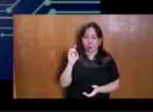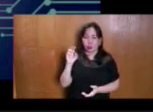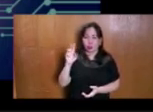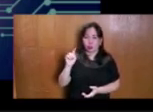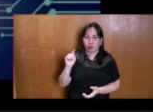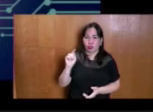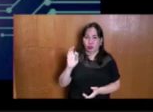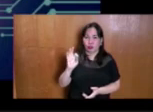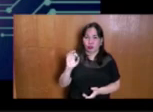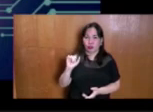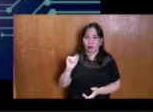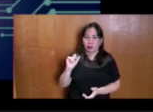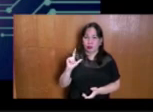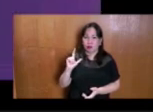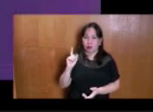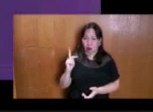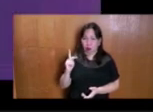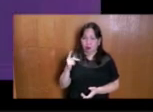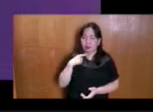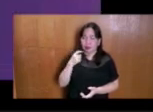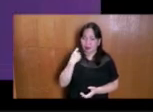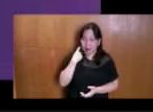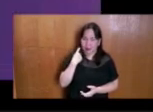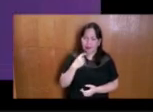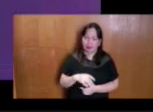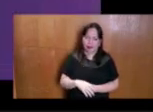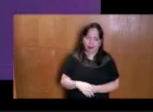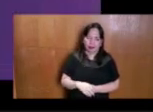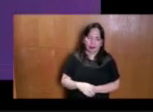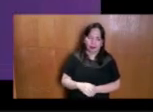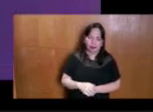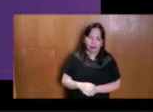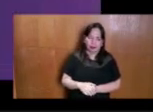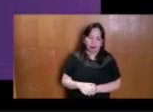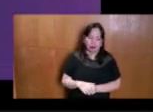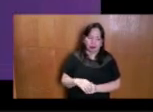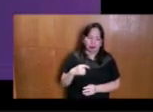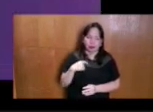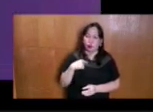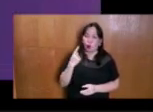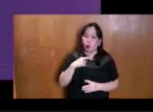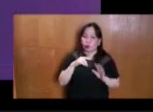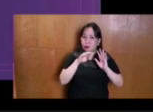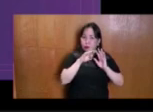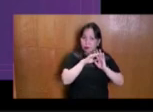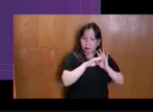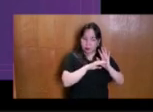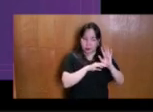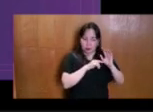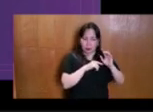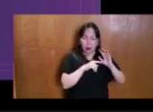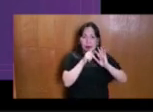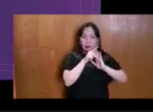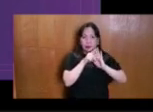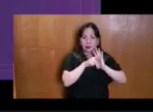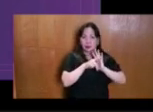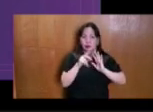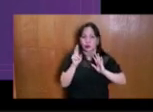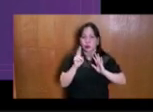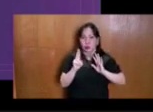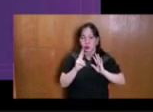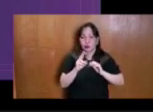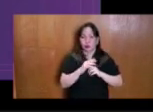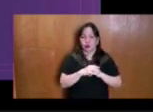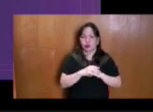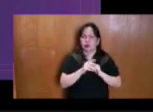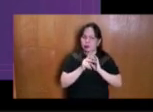those points in a way. So this is just a rundown of the AI principles. The thing with principles,